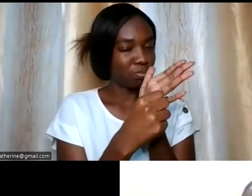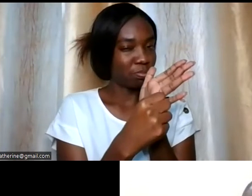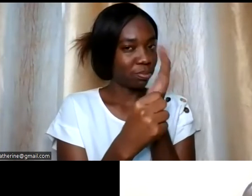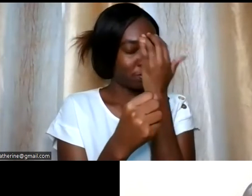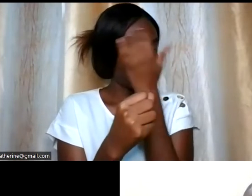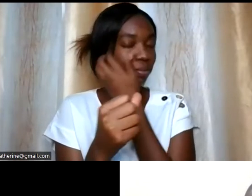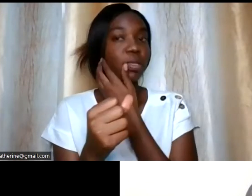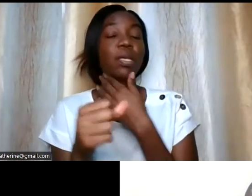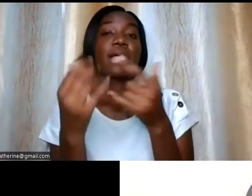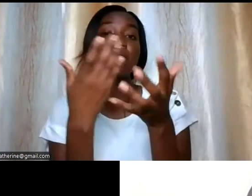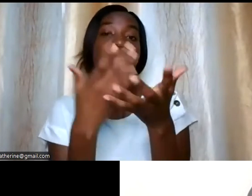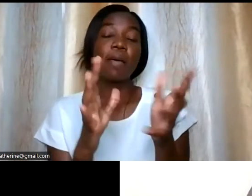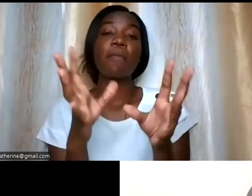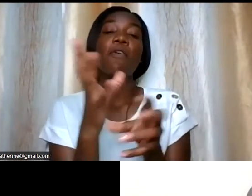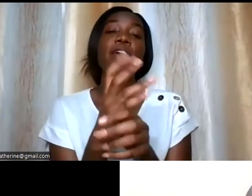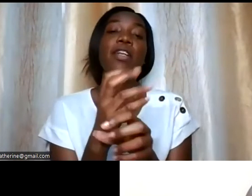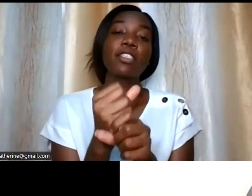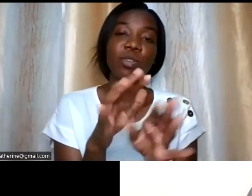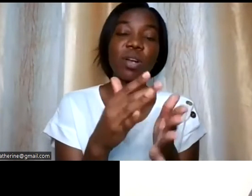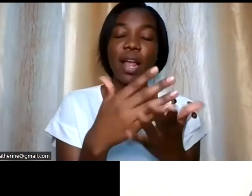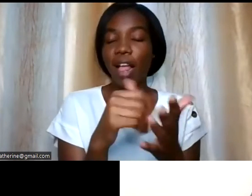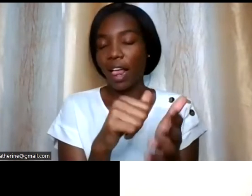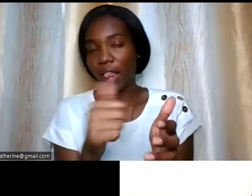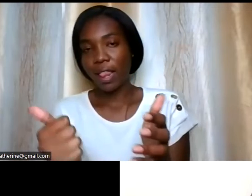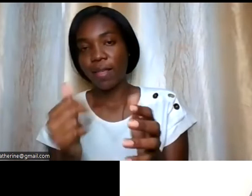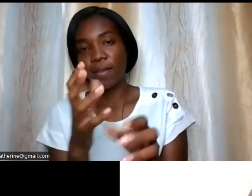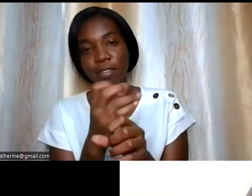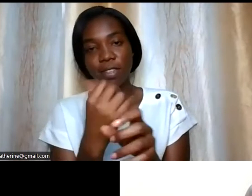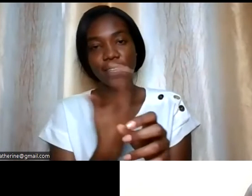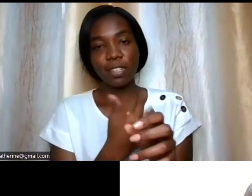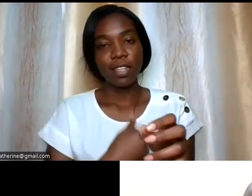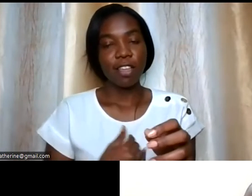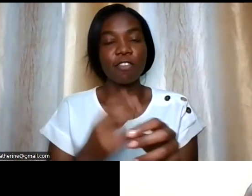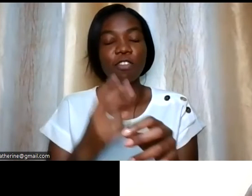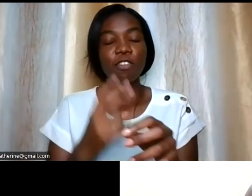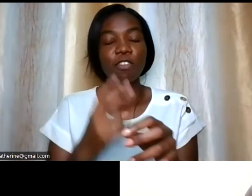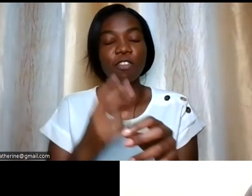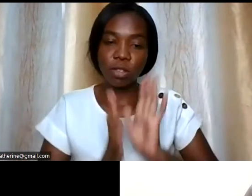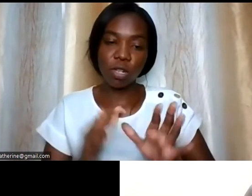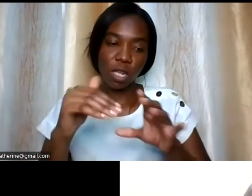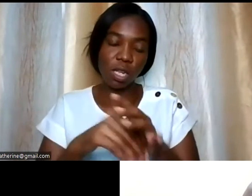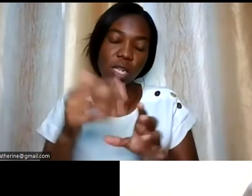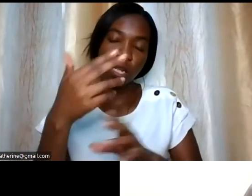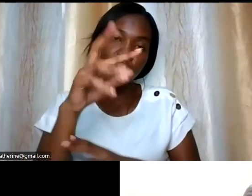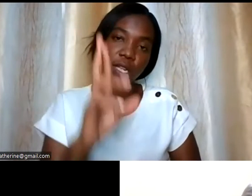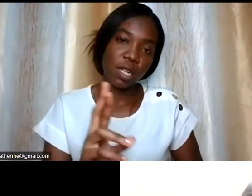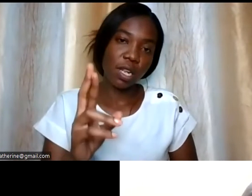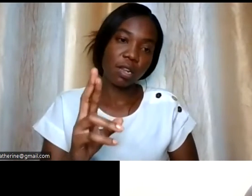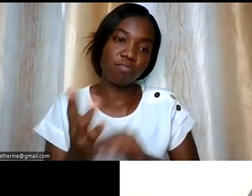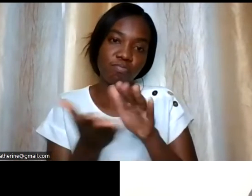some organization or in other organization, you'll find that we have only 2 personnel within the HR docket, and you need to